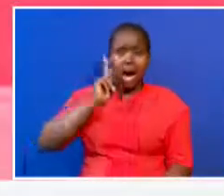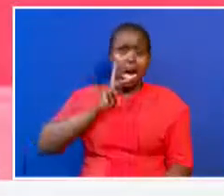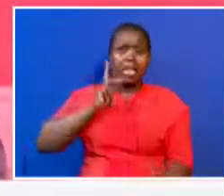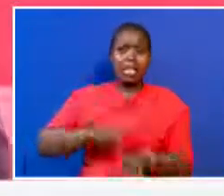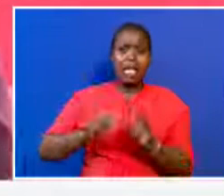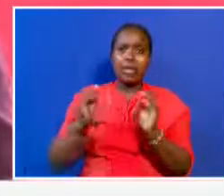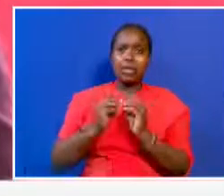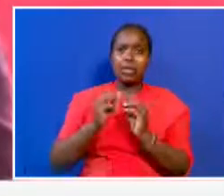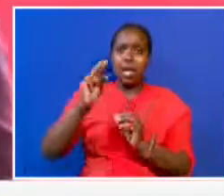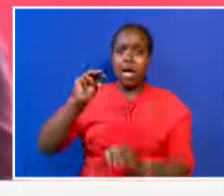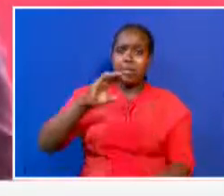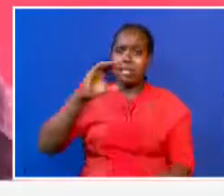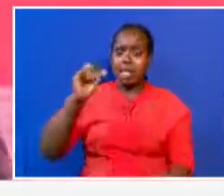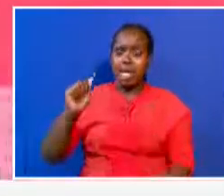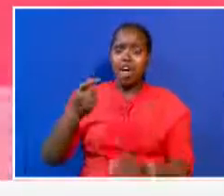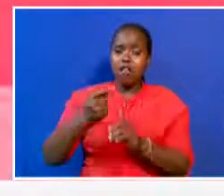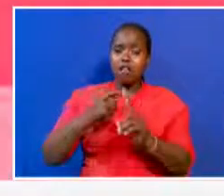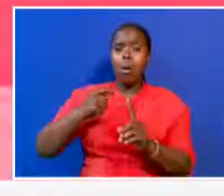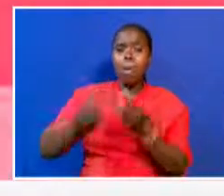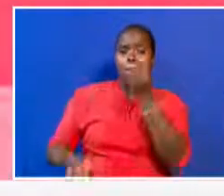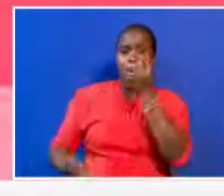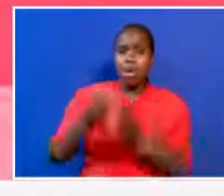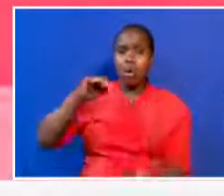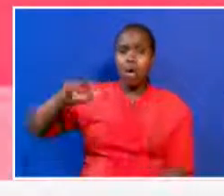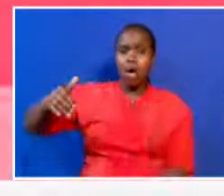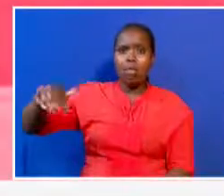alipokutana na wakilishi wadi kutoka bunge la kaunti ya Baringo.